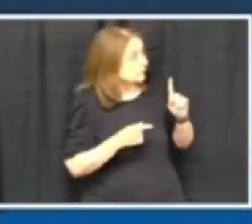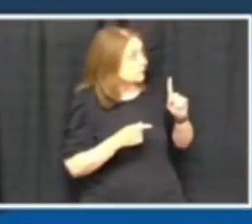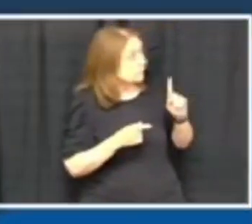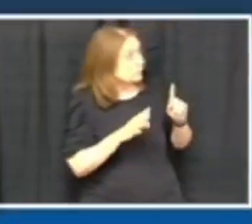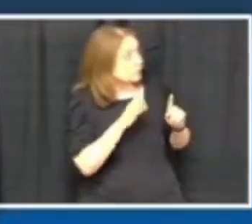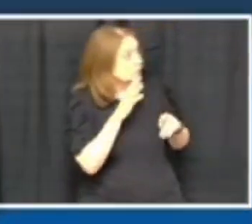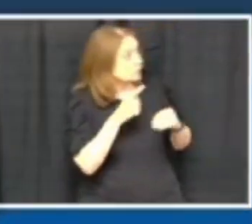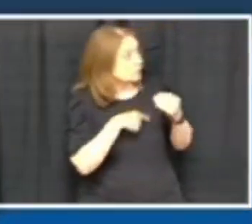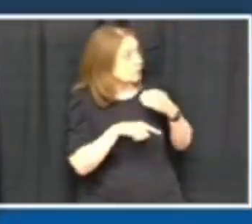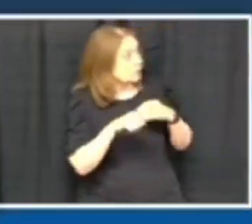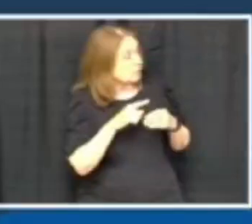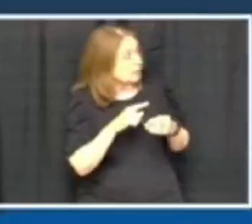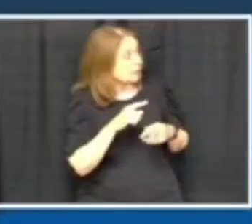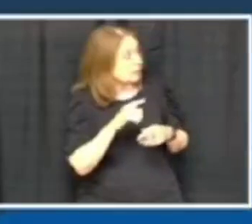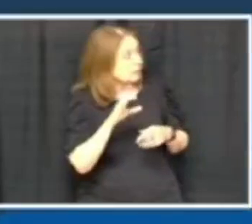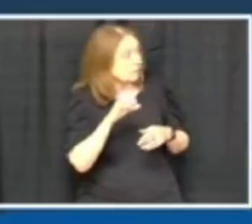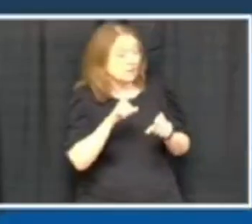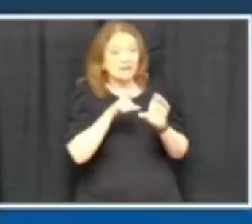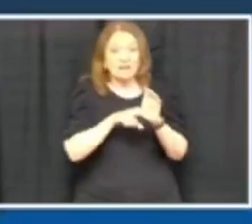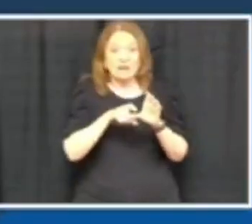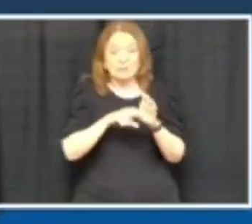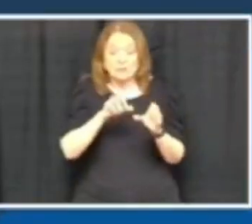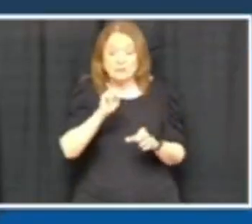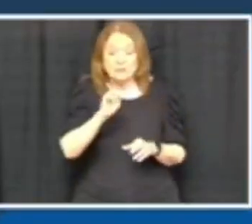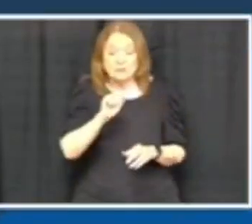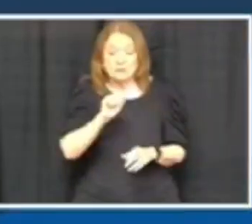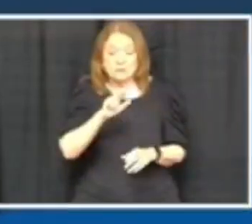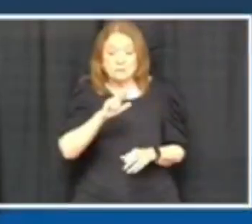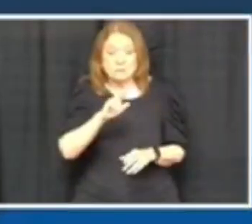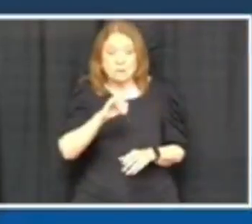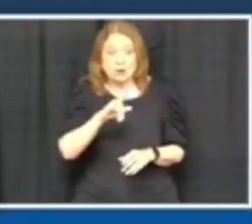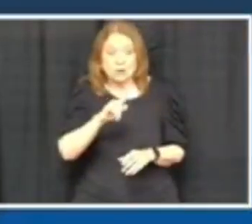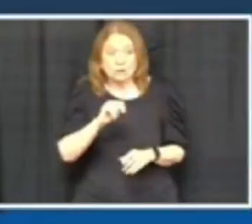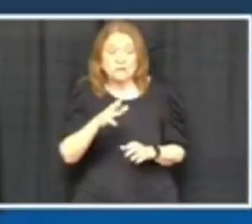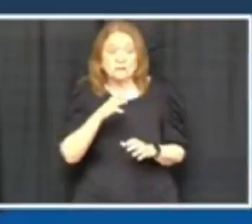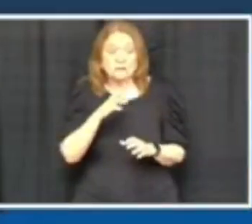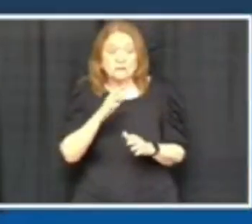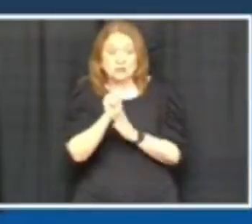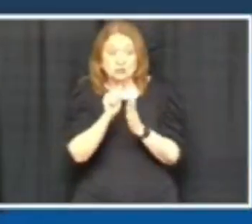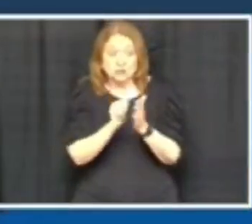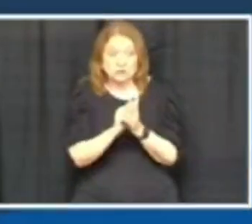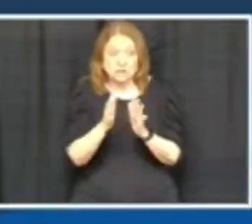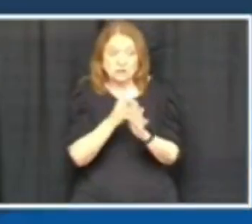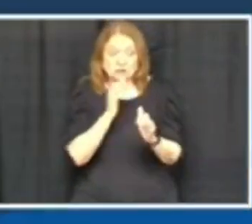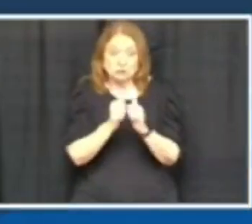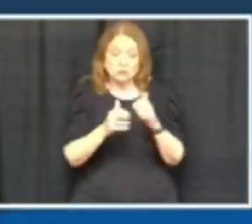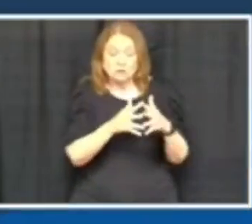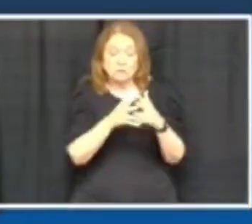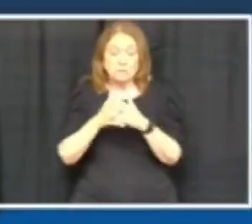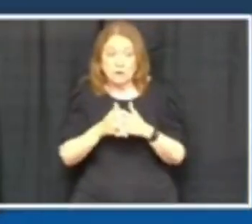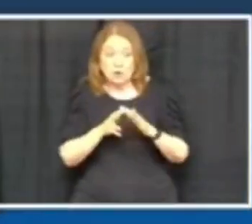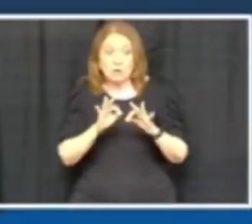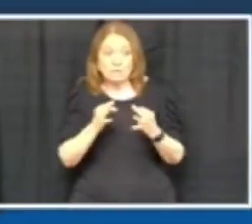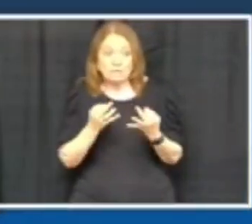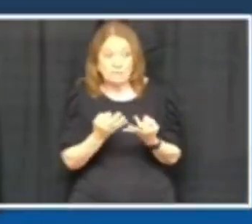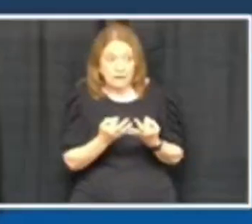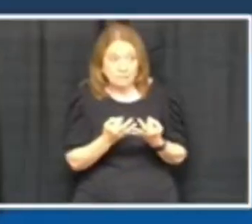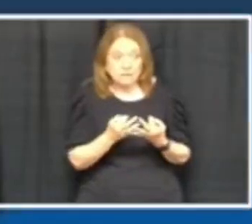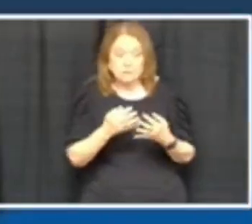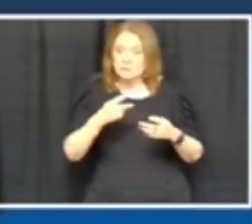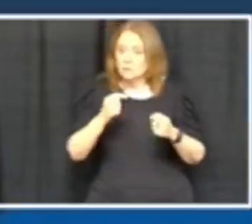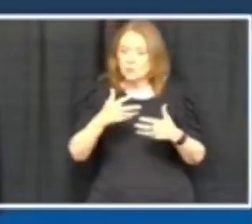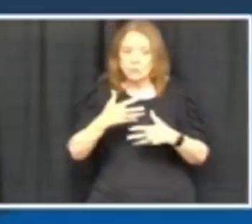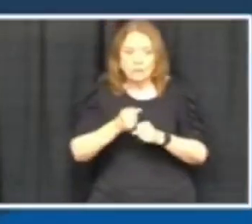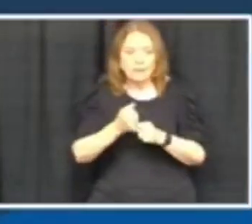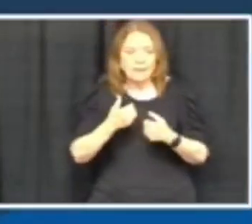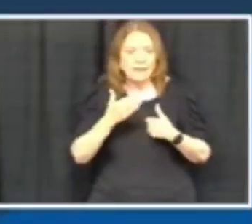We're going to talk about the communist Marxist agenda and the destruction of the American family. We're going to go over a quick recap, talk about the destruction of the American family. Got some